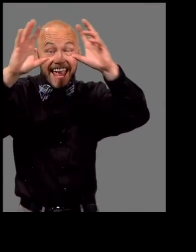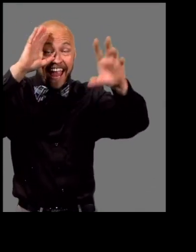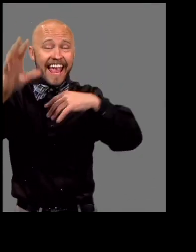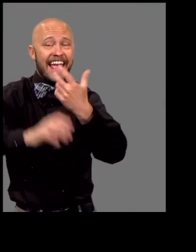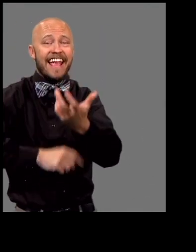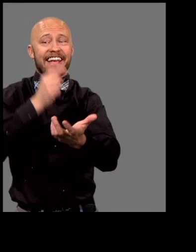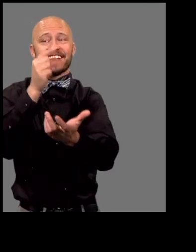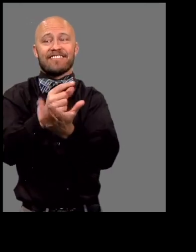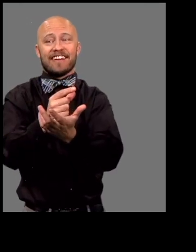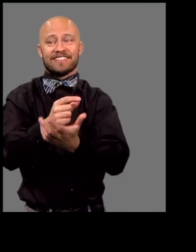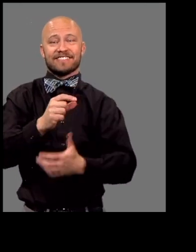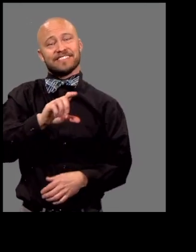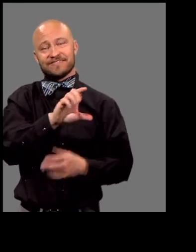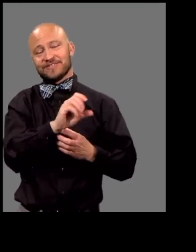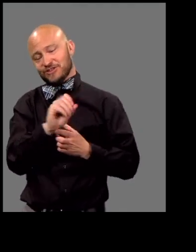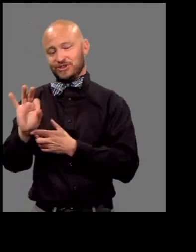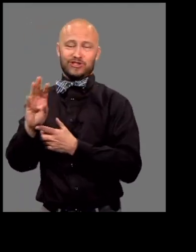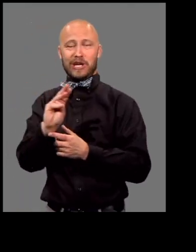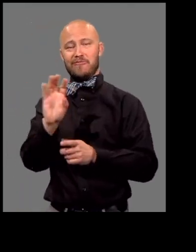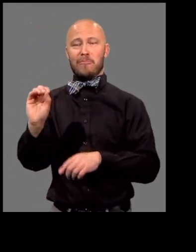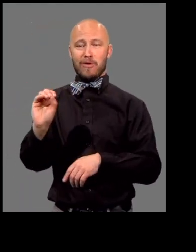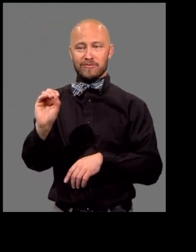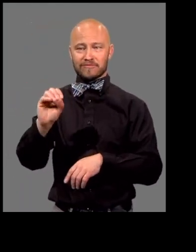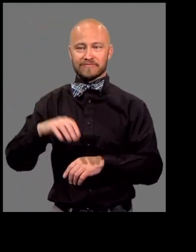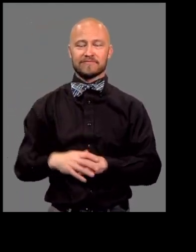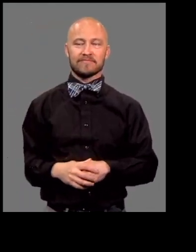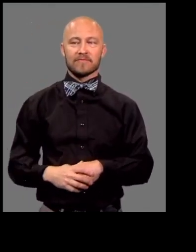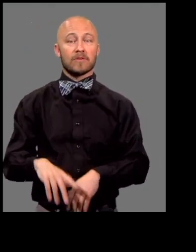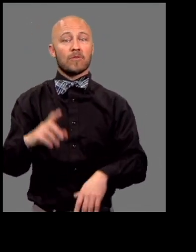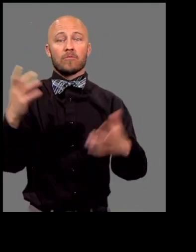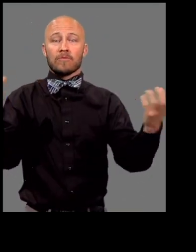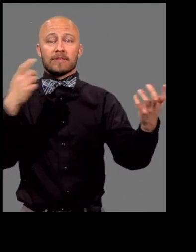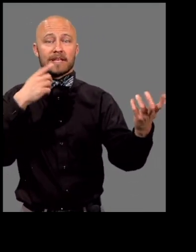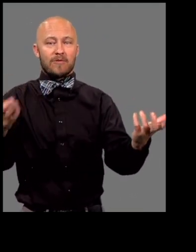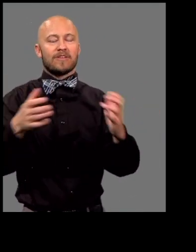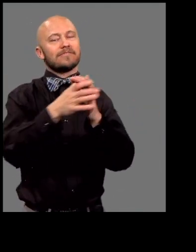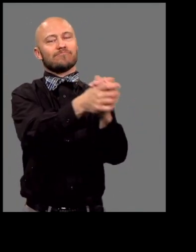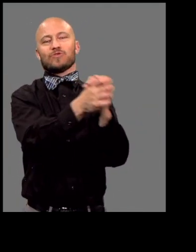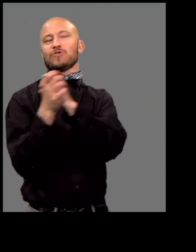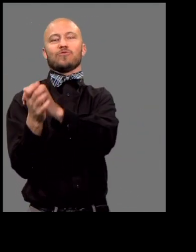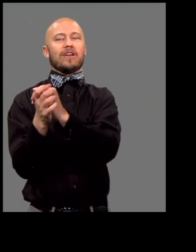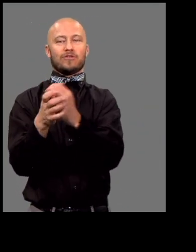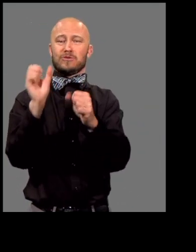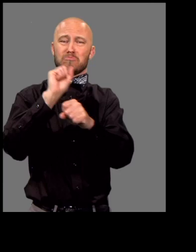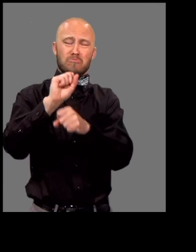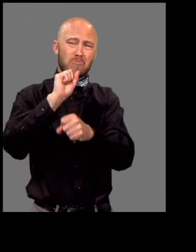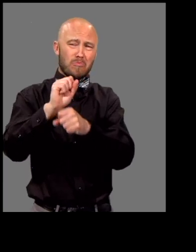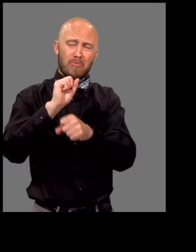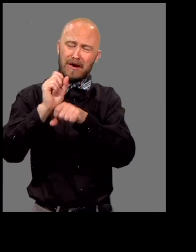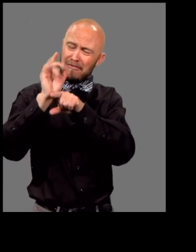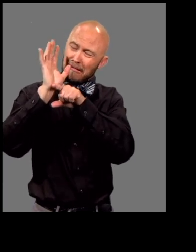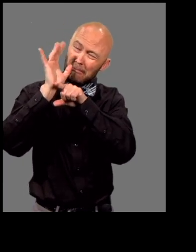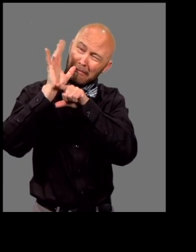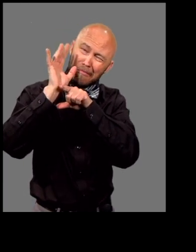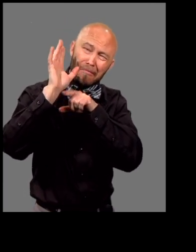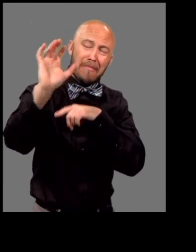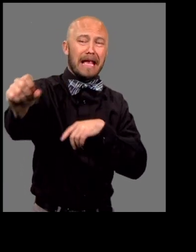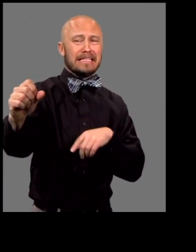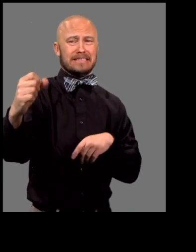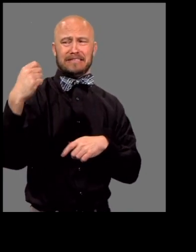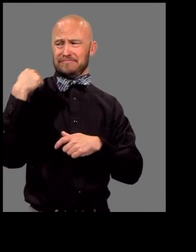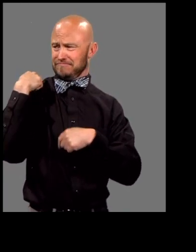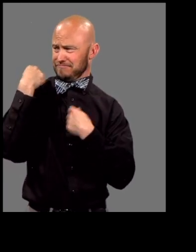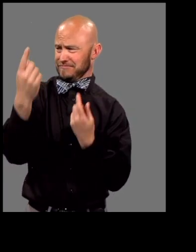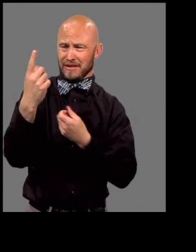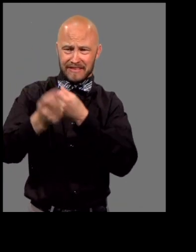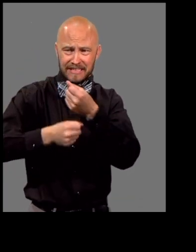culinary graduates, it's Chef Mo, and I want to just congratulate you on the amazing work that you've been doing this past